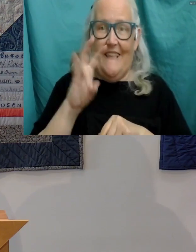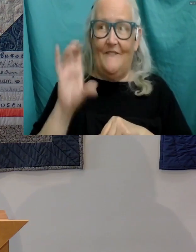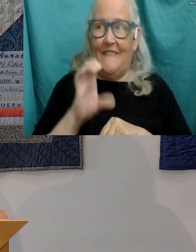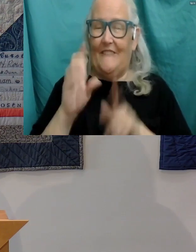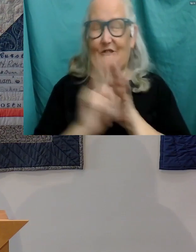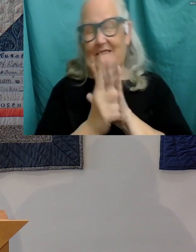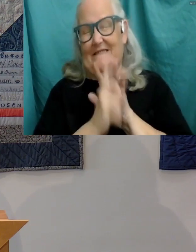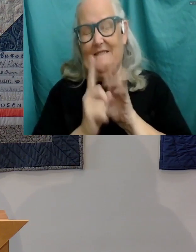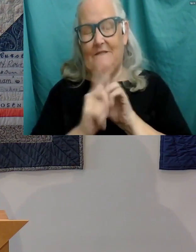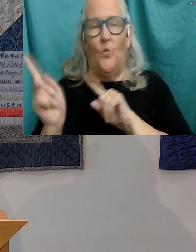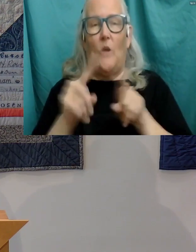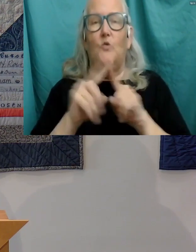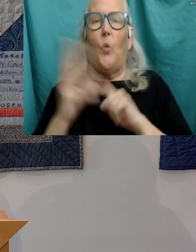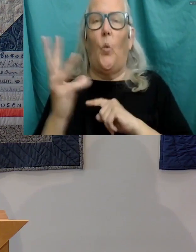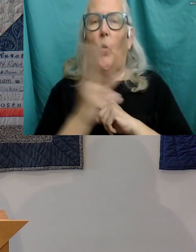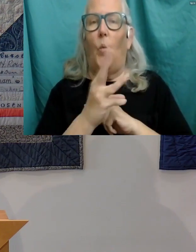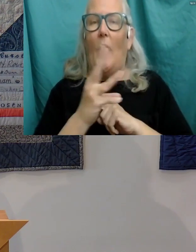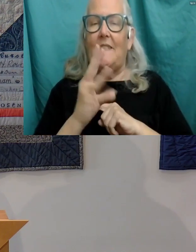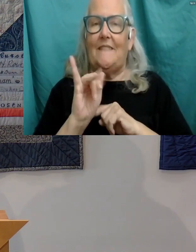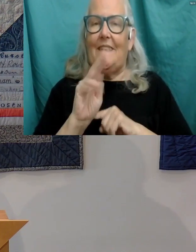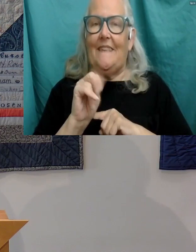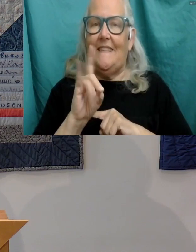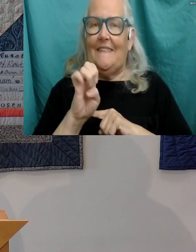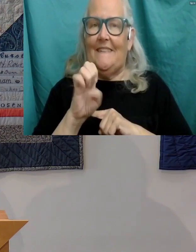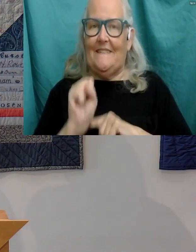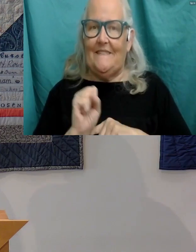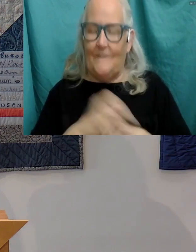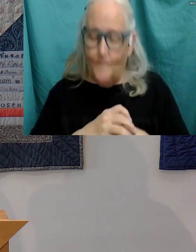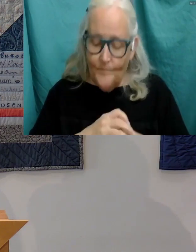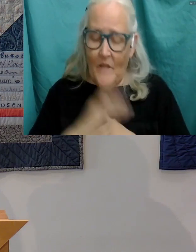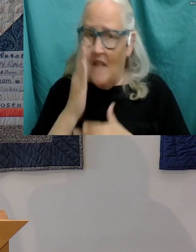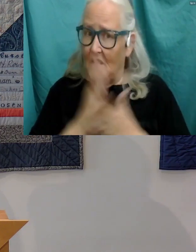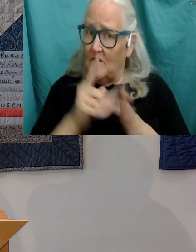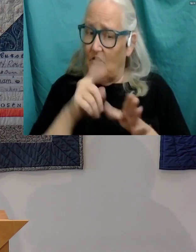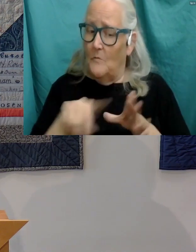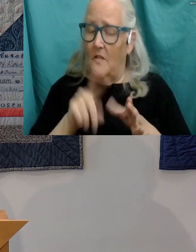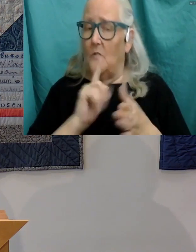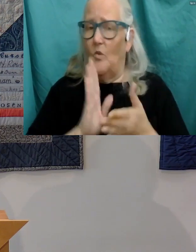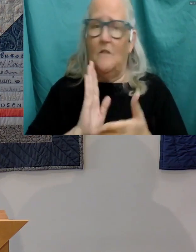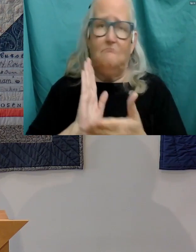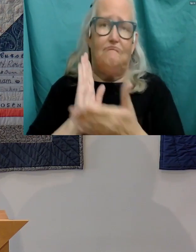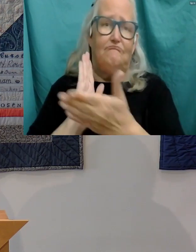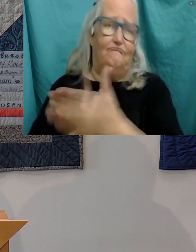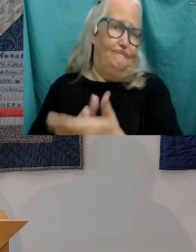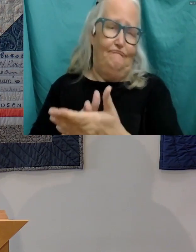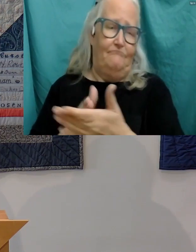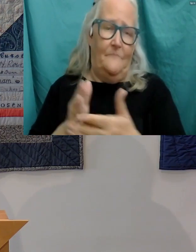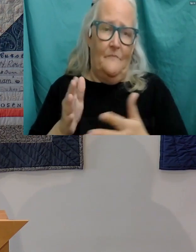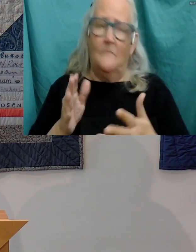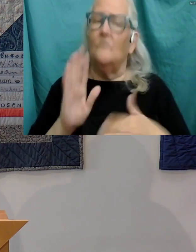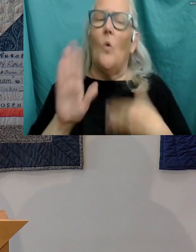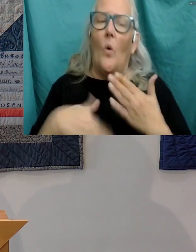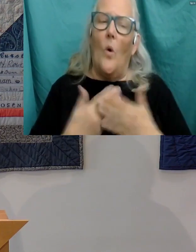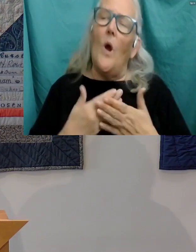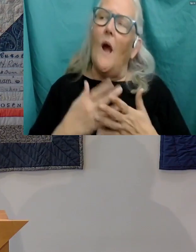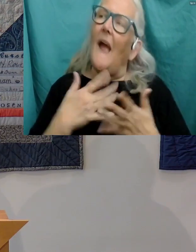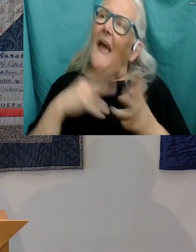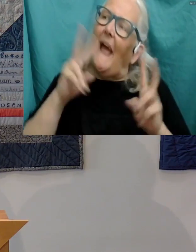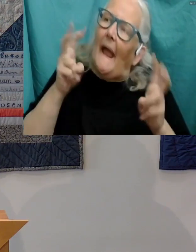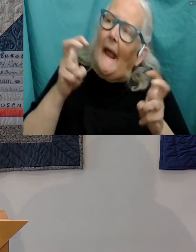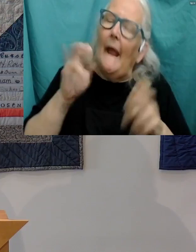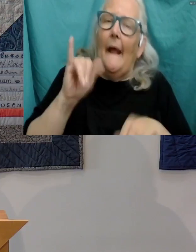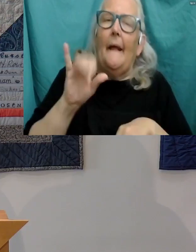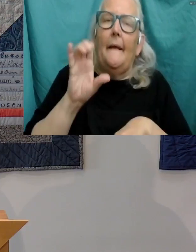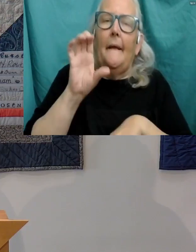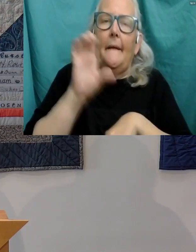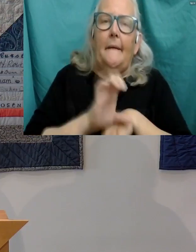These religious radicals, some of whom were anti-Trinitarian, they all practiced a form of congregational polity that was grounded